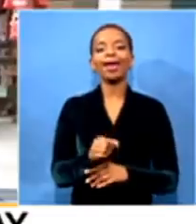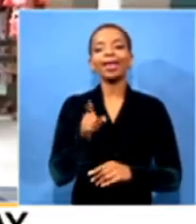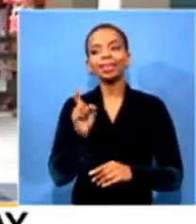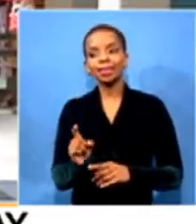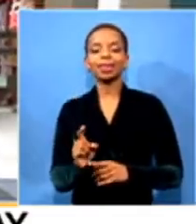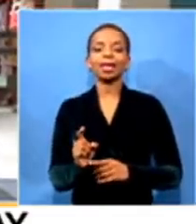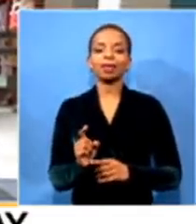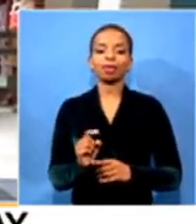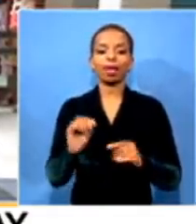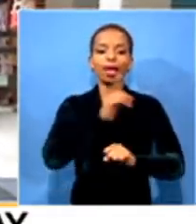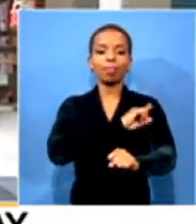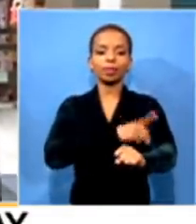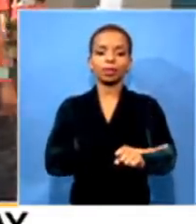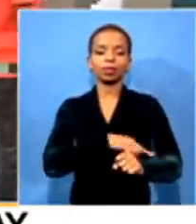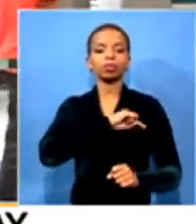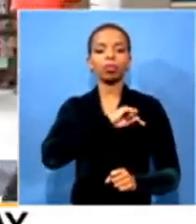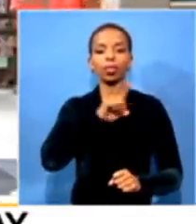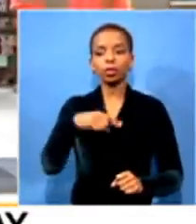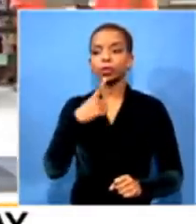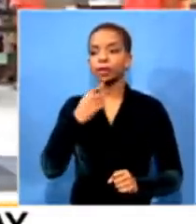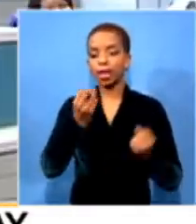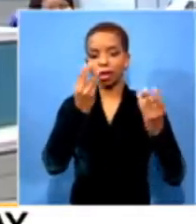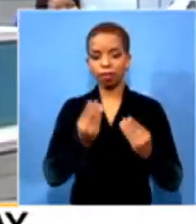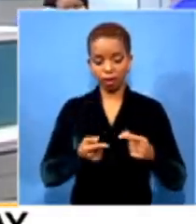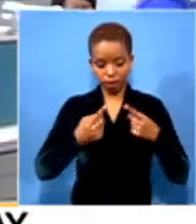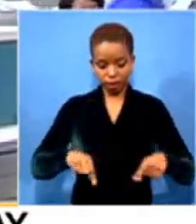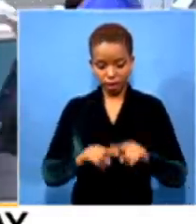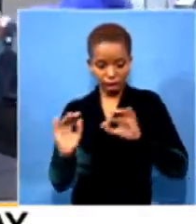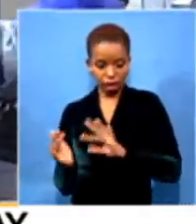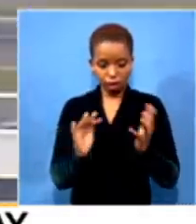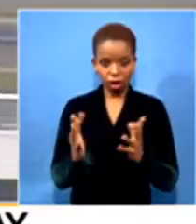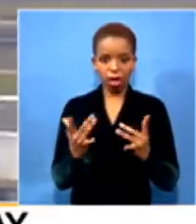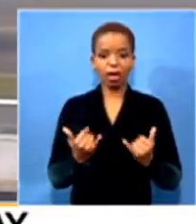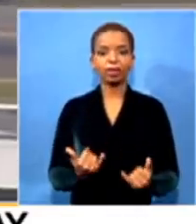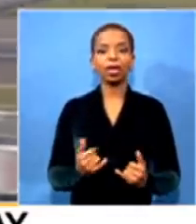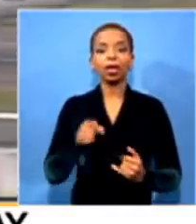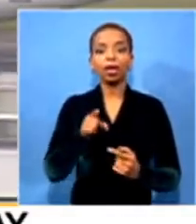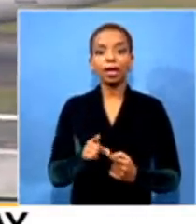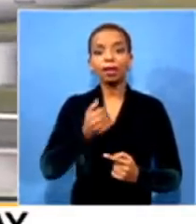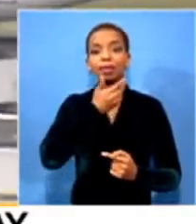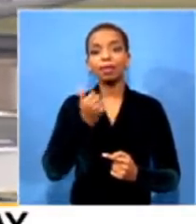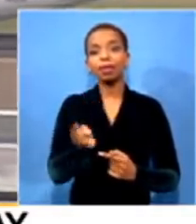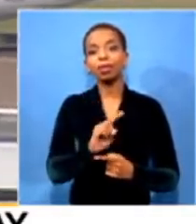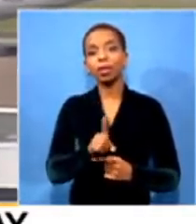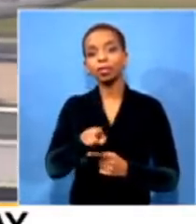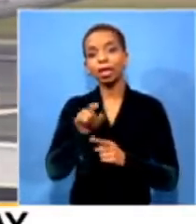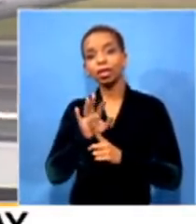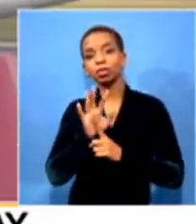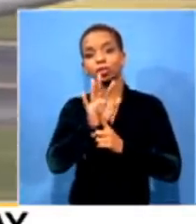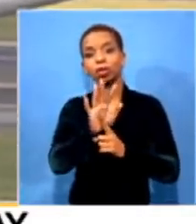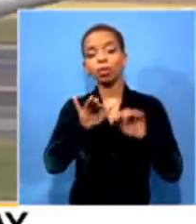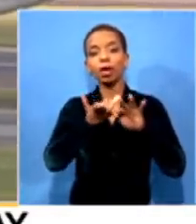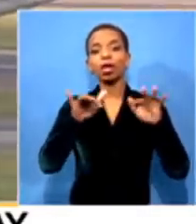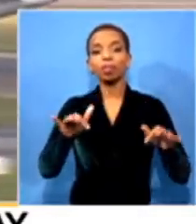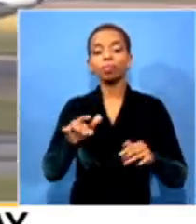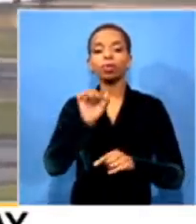current state of financial affairs. And the best way to indicate what your state of financial affairs is to actually show people what your financial